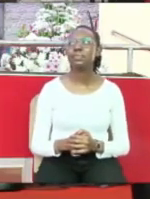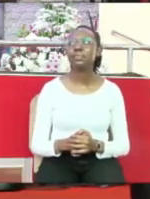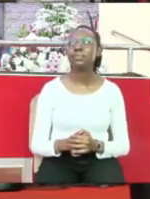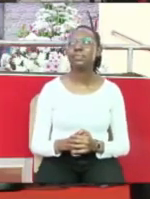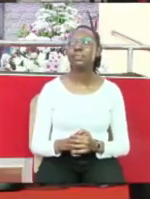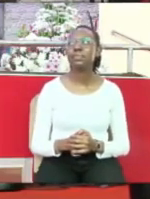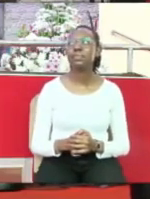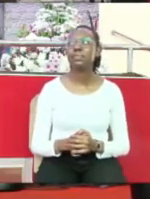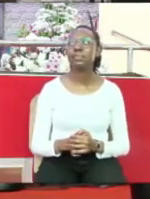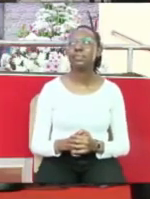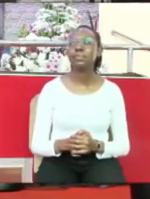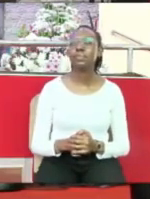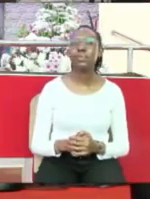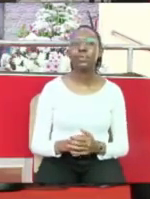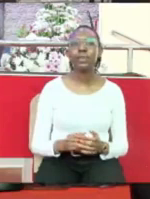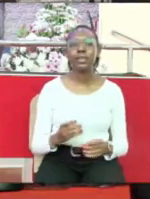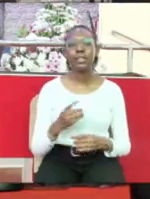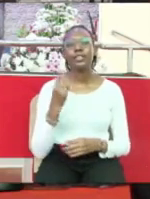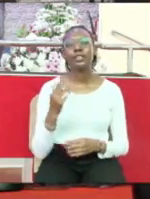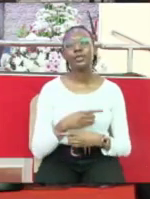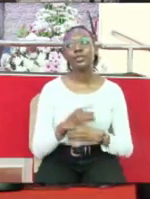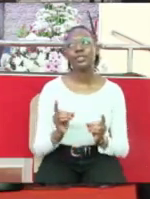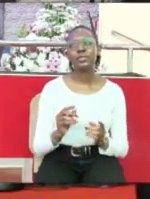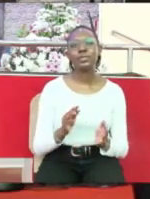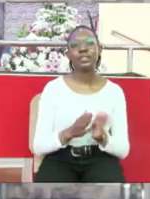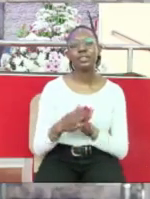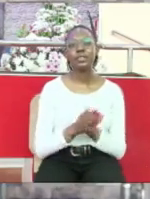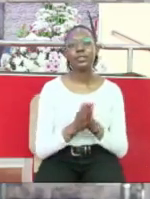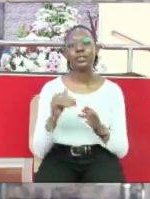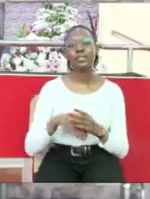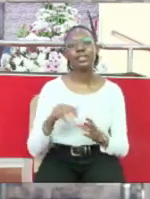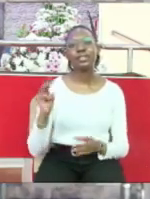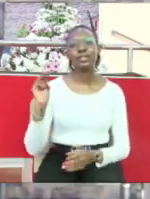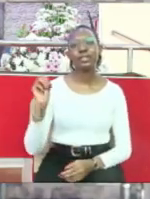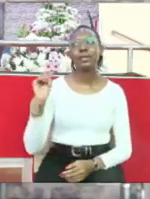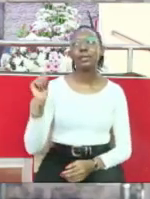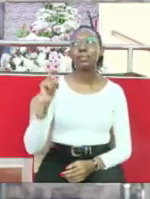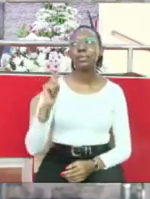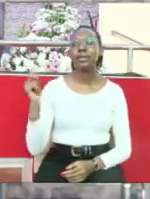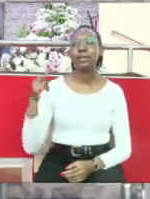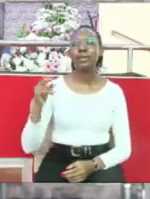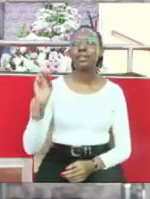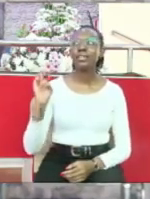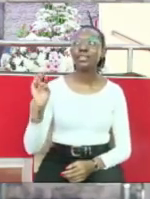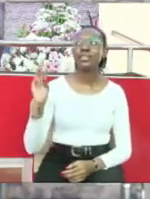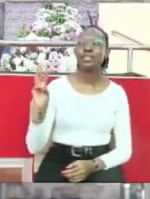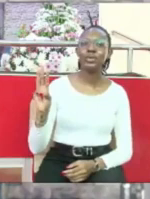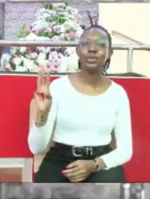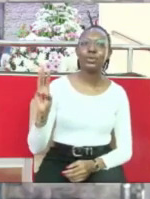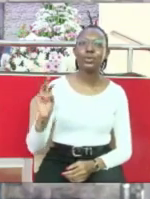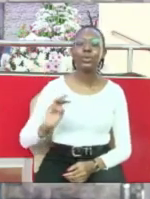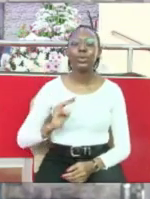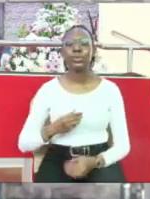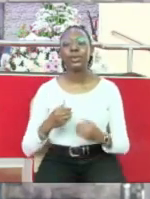tofauti. Because the approach is different. Kwa sababu mitazamo ni tofauti. Mathayo, there is a donkey and a colt. Pana punda na mwana kondo,